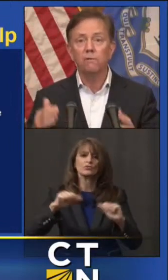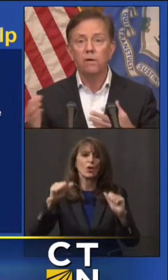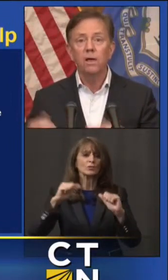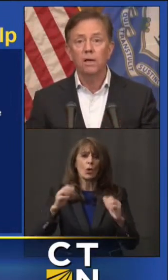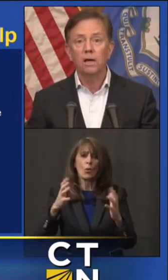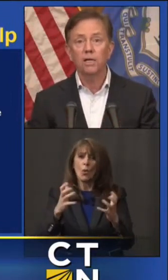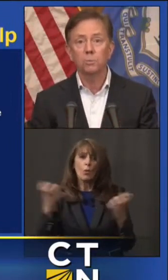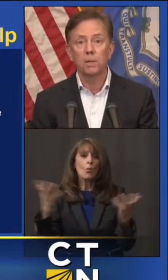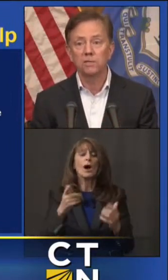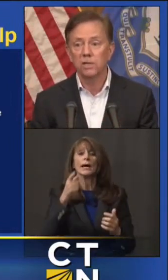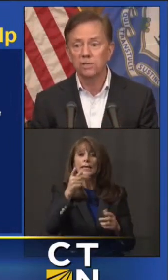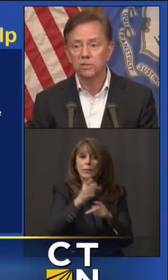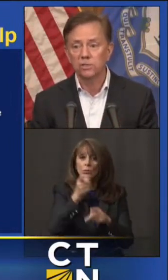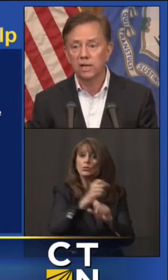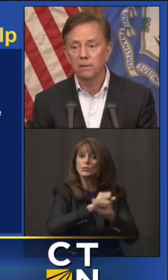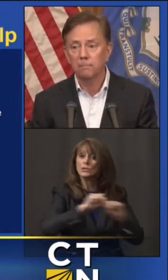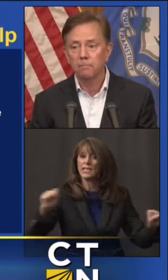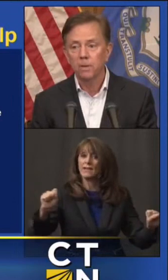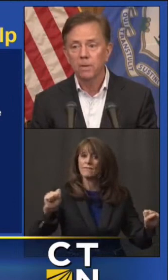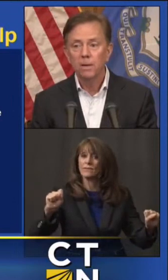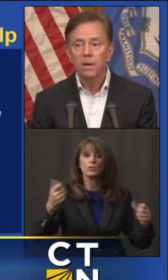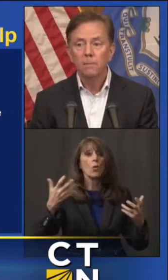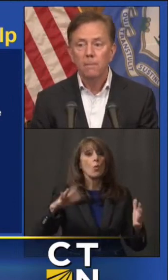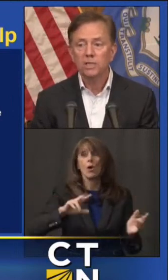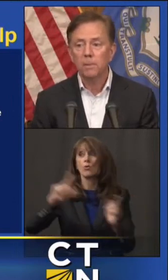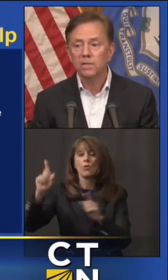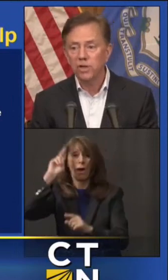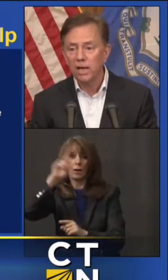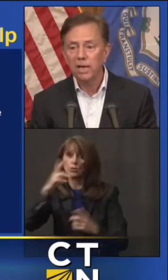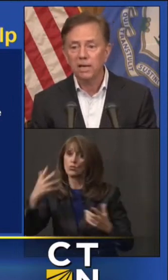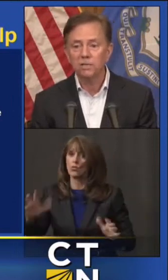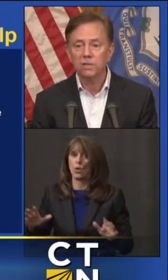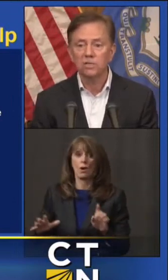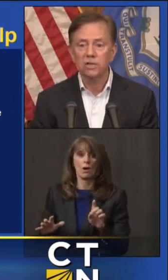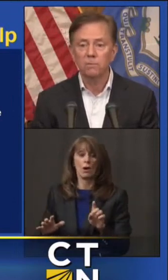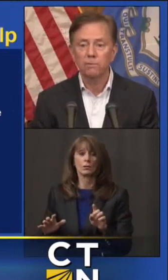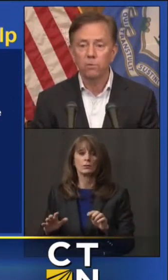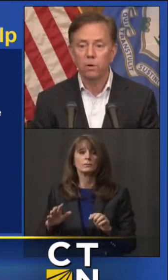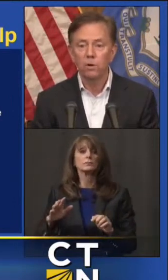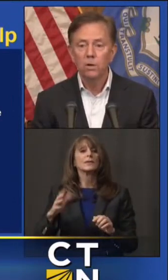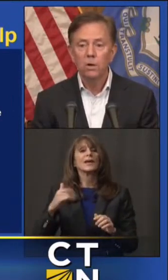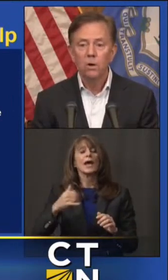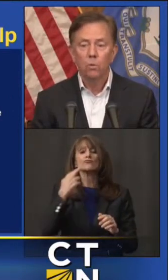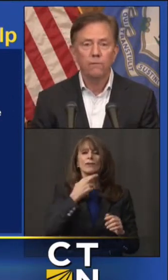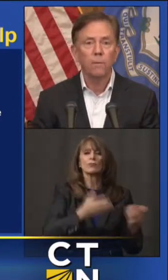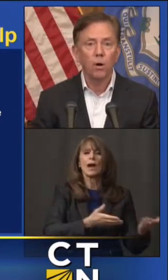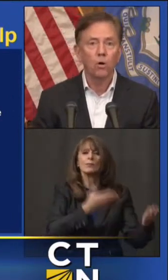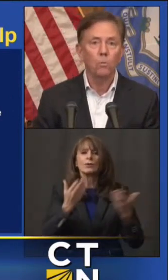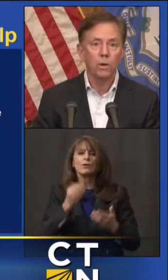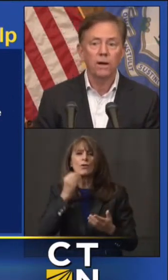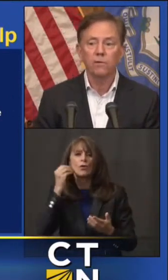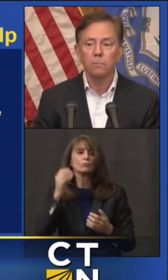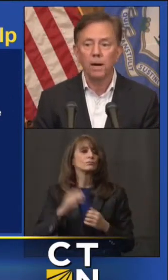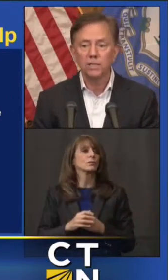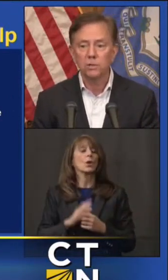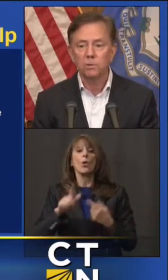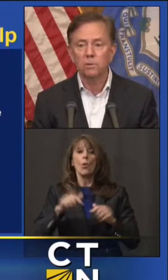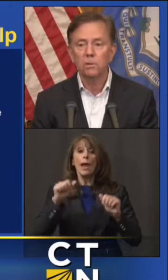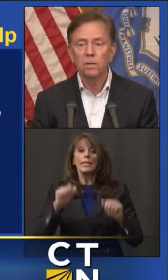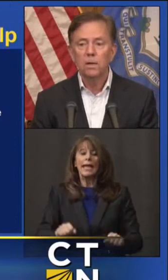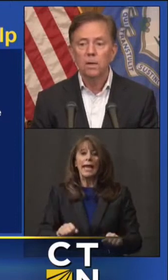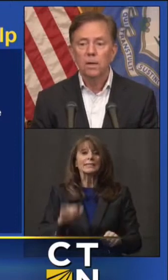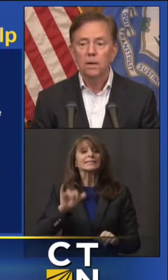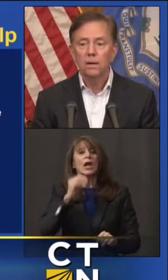safe and hospitalizations down. Maximize takeout, as I said before. Work from home whenever